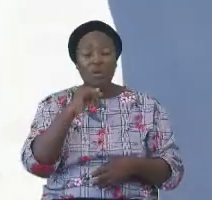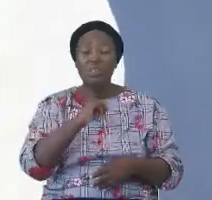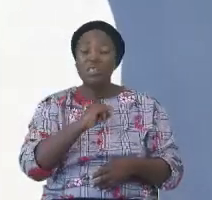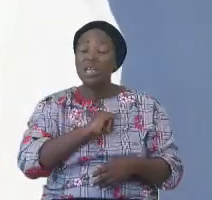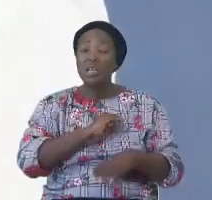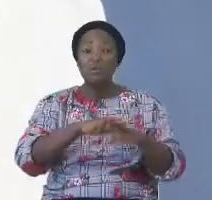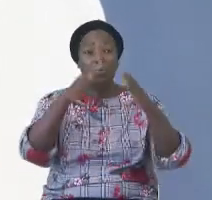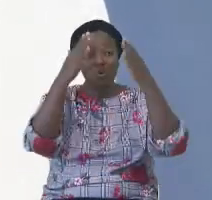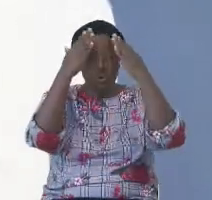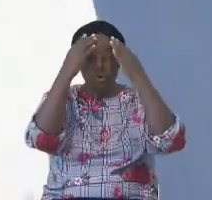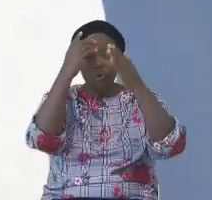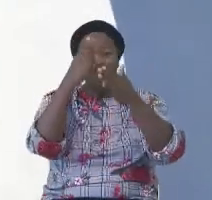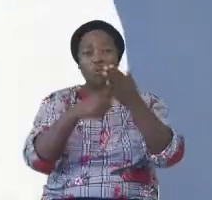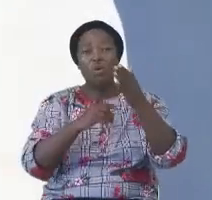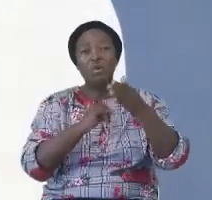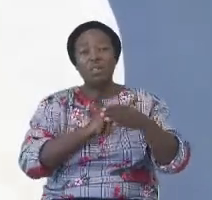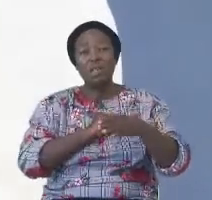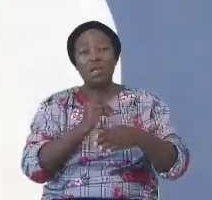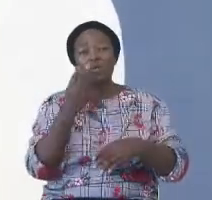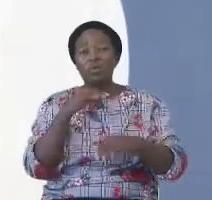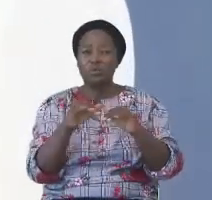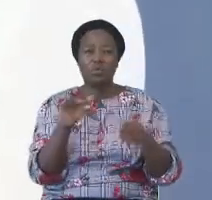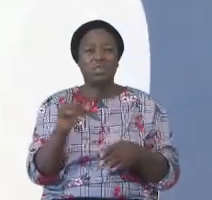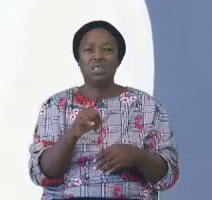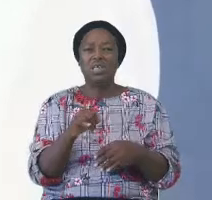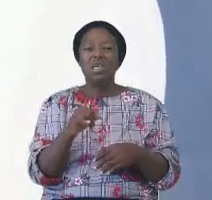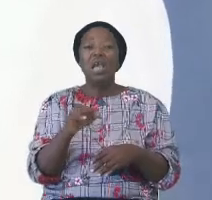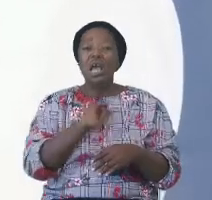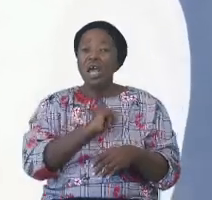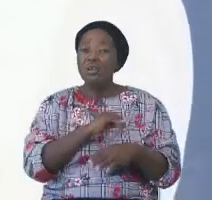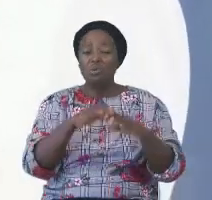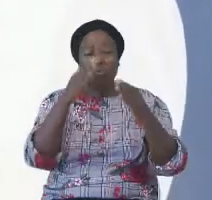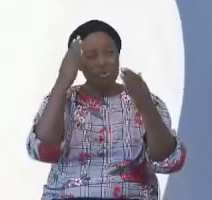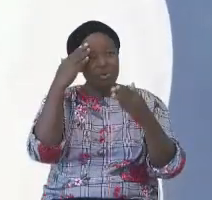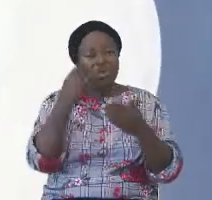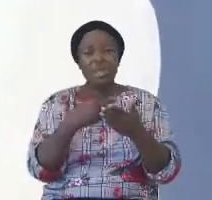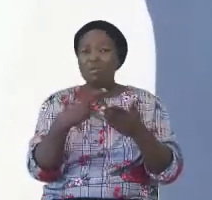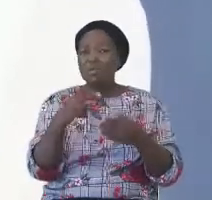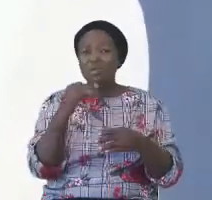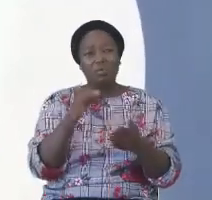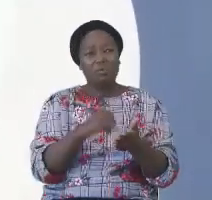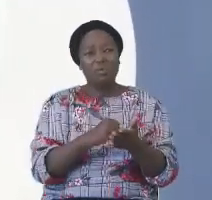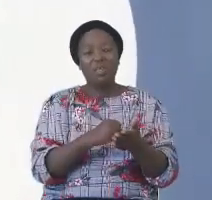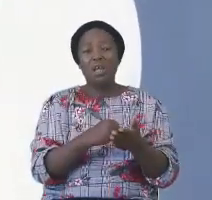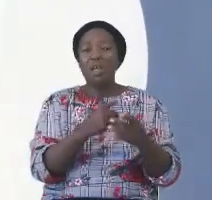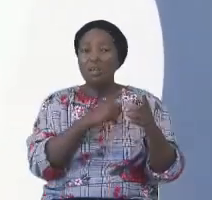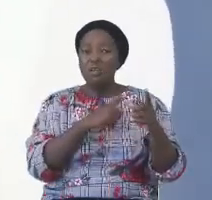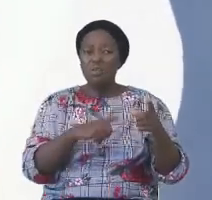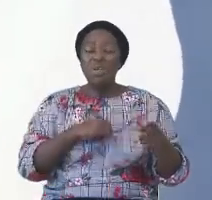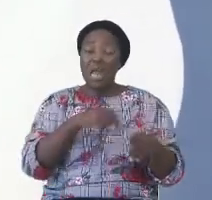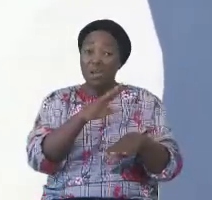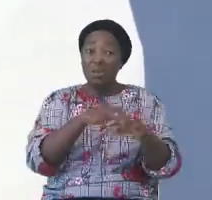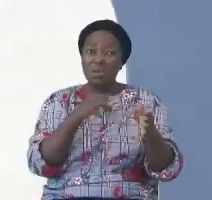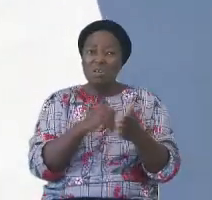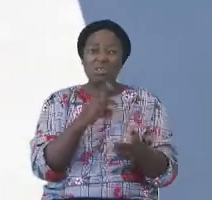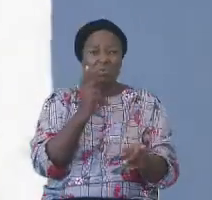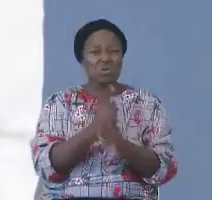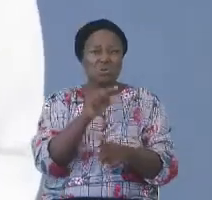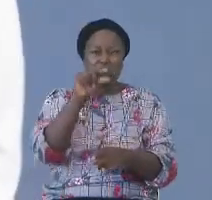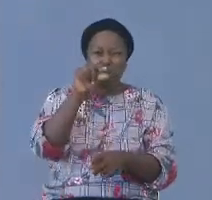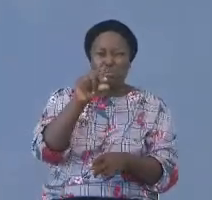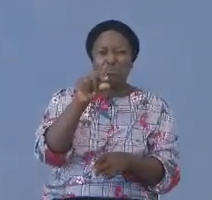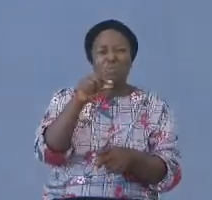me because i was ignorant of the consequence of what i was